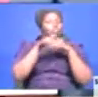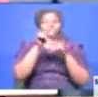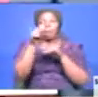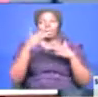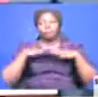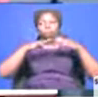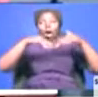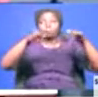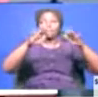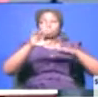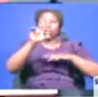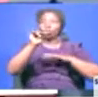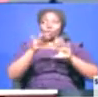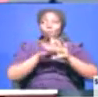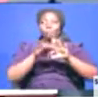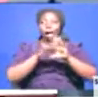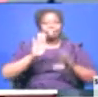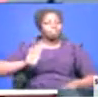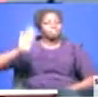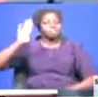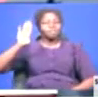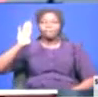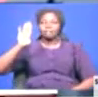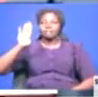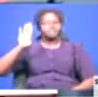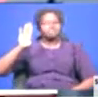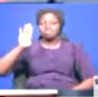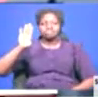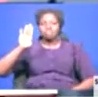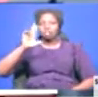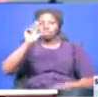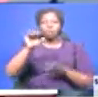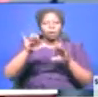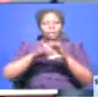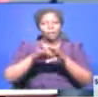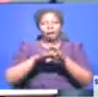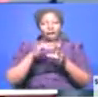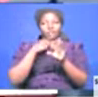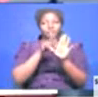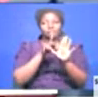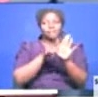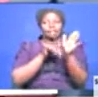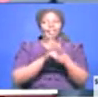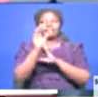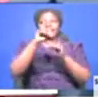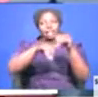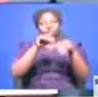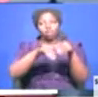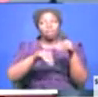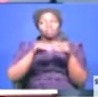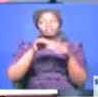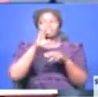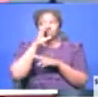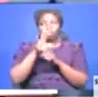been sworn in. No member has participated in the election of the speaker and the deputy speaker. And